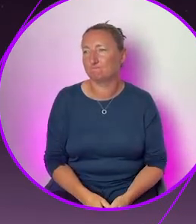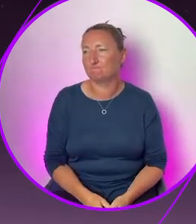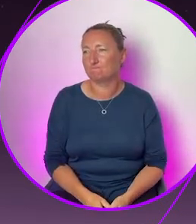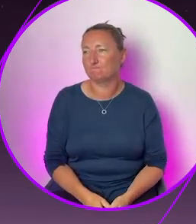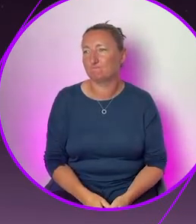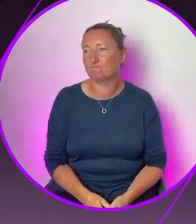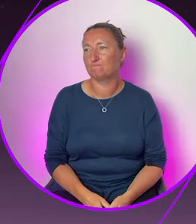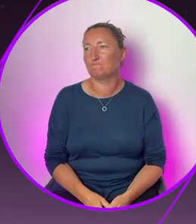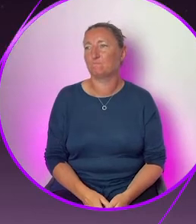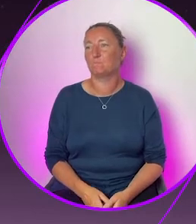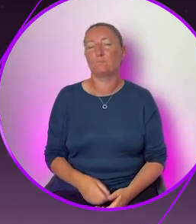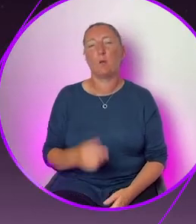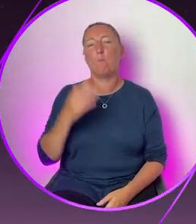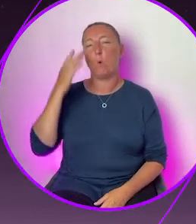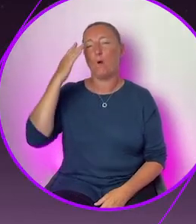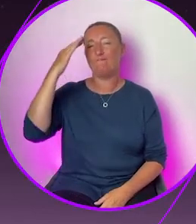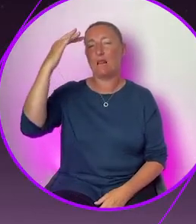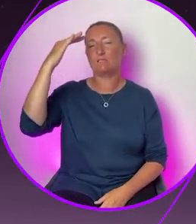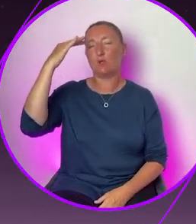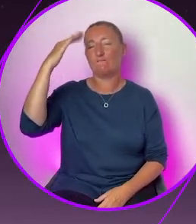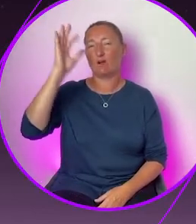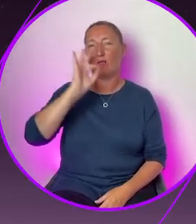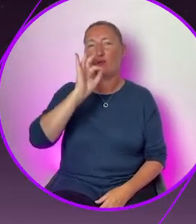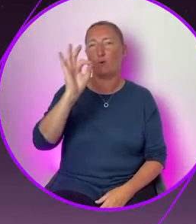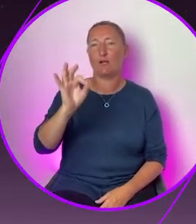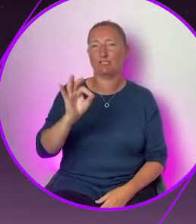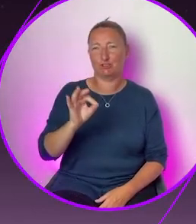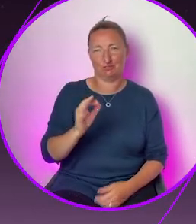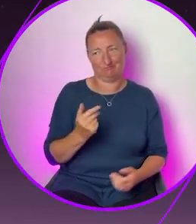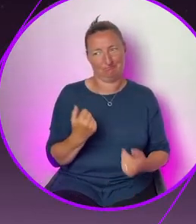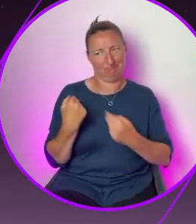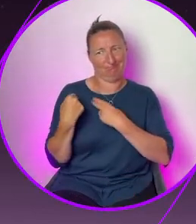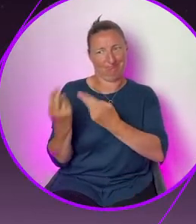little bit more philosophical. That's for you. That might be for you.